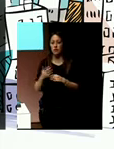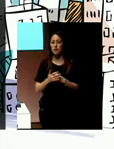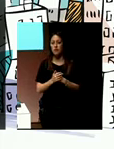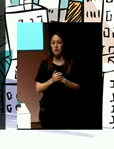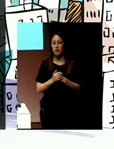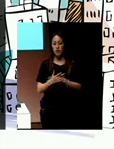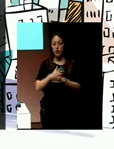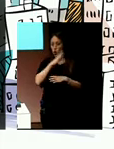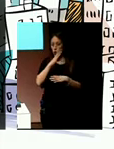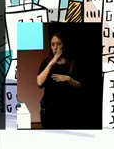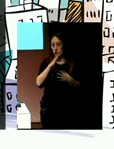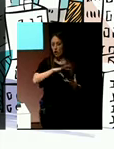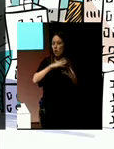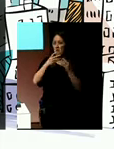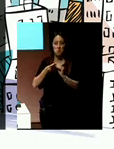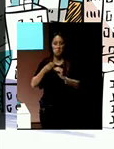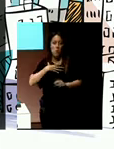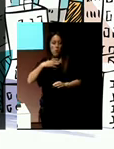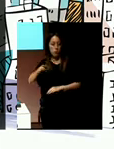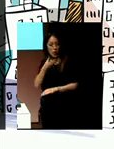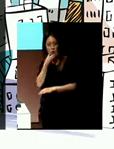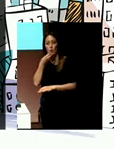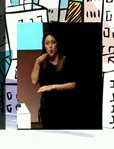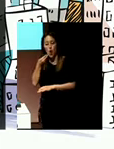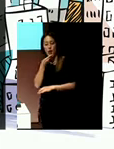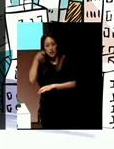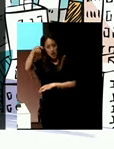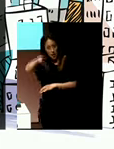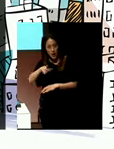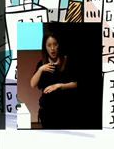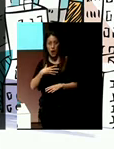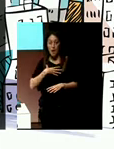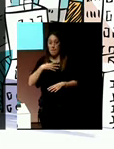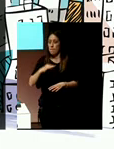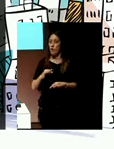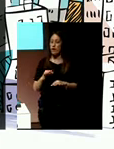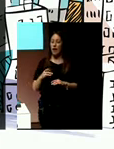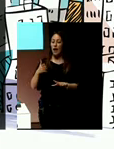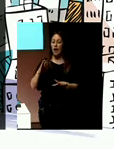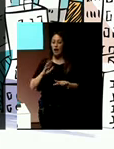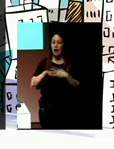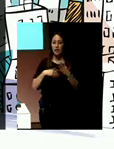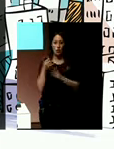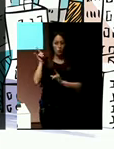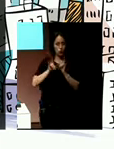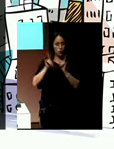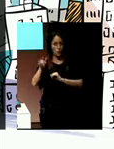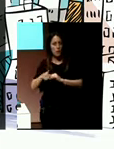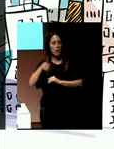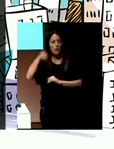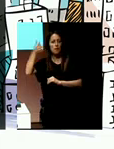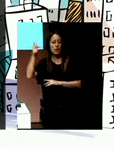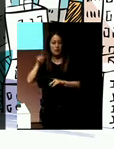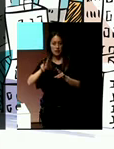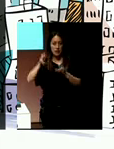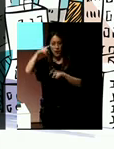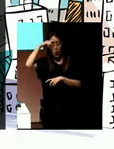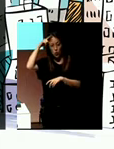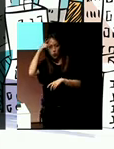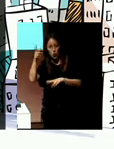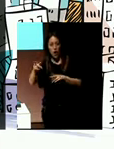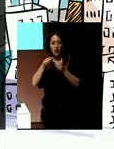products, and they have to be attractive, and they can help